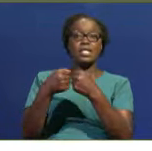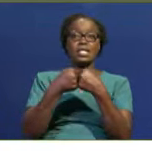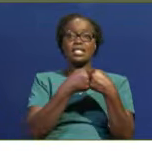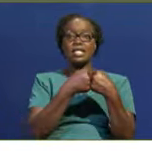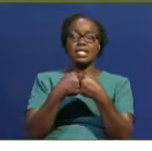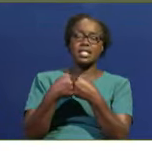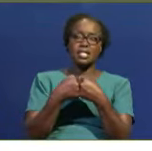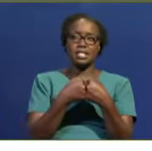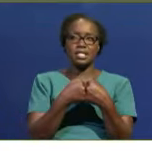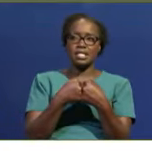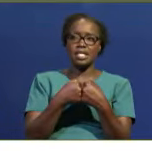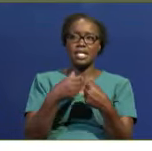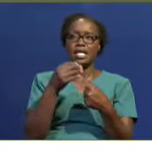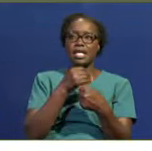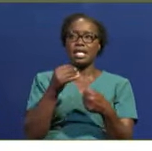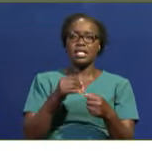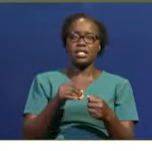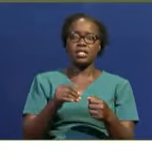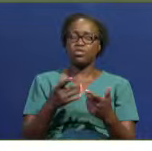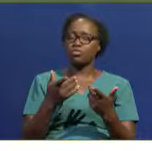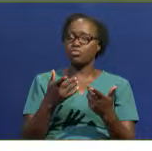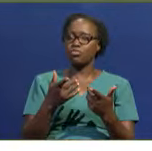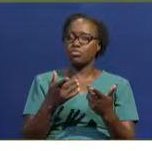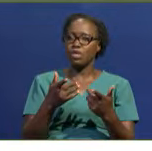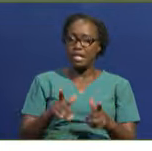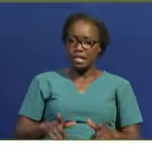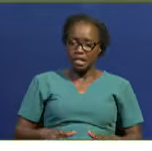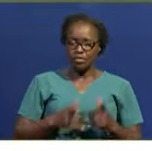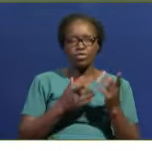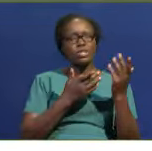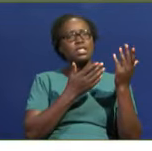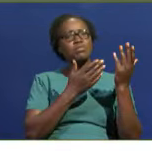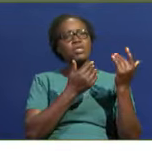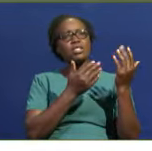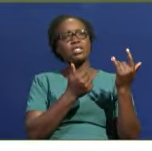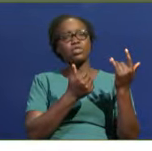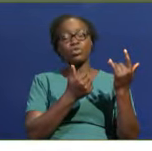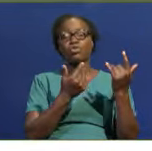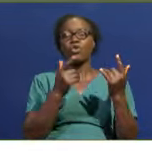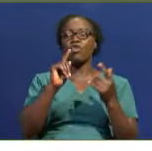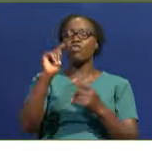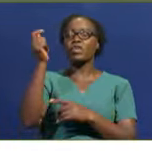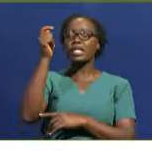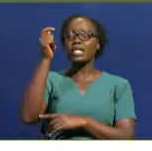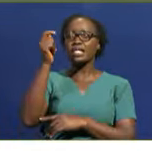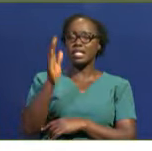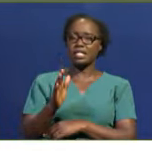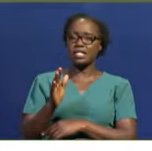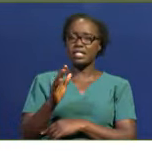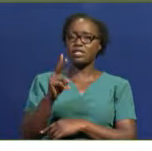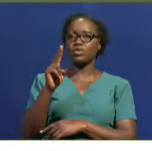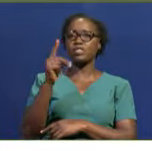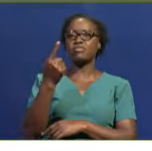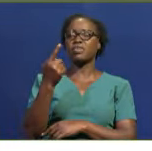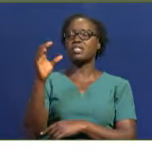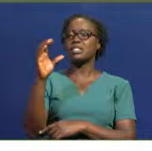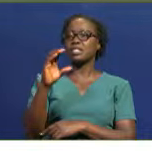challenges and to live up to the expectations of the people of Kenya in the 21st